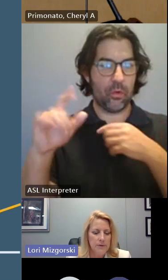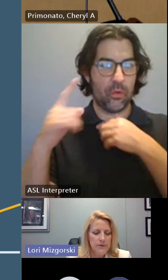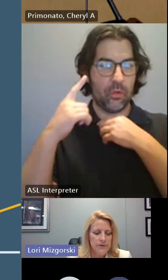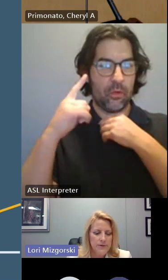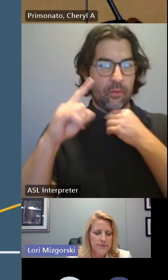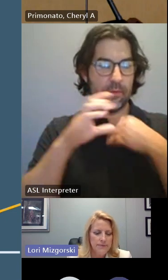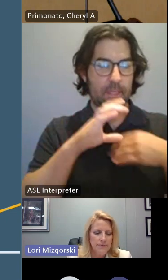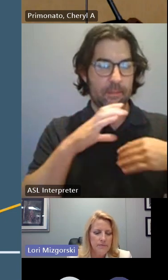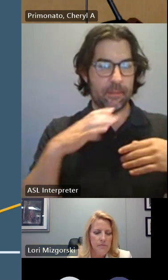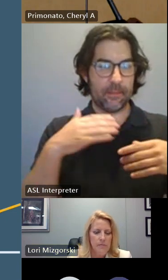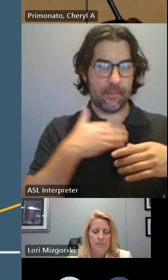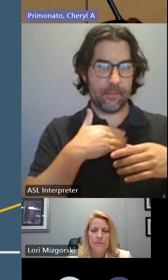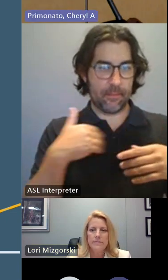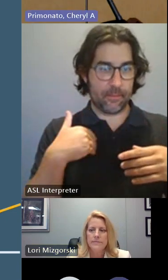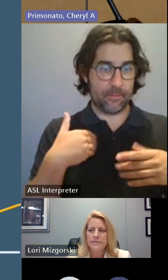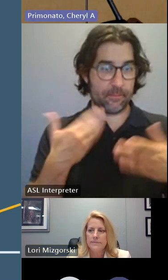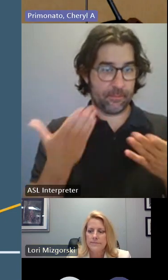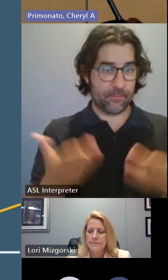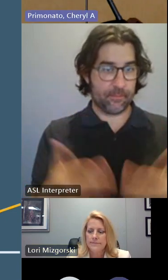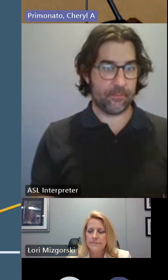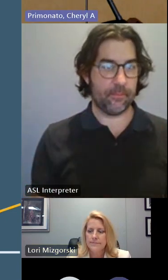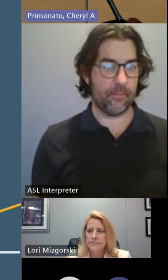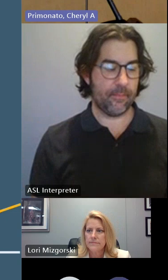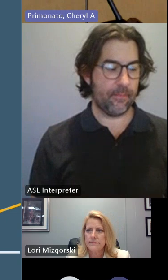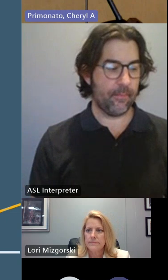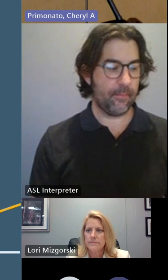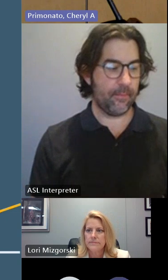committee members.